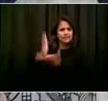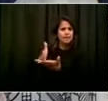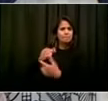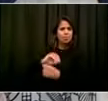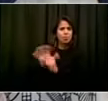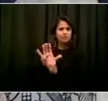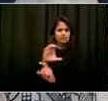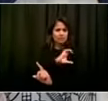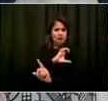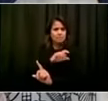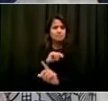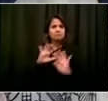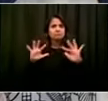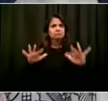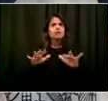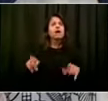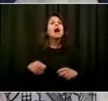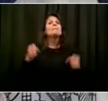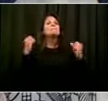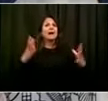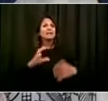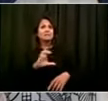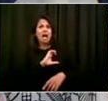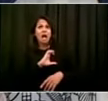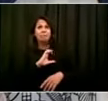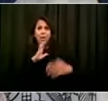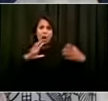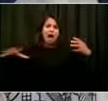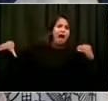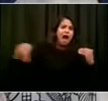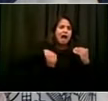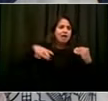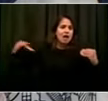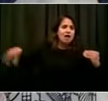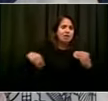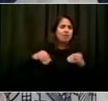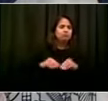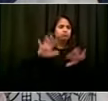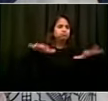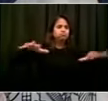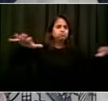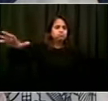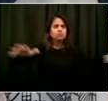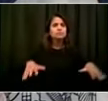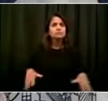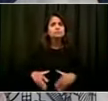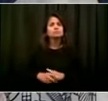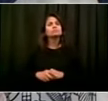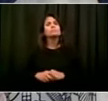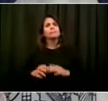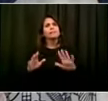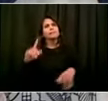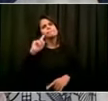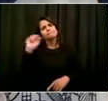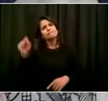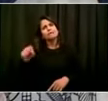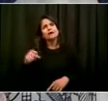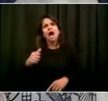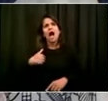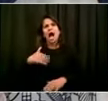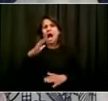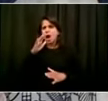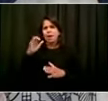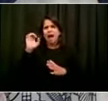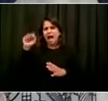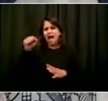Julia, we'll get to updated numbers on the sheriffs. So we've had a lot of participation from the sheriff. We moved the sheriff off a lot of the